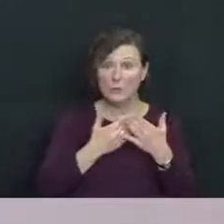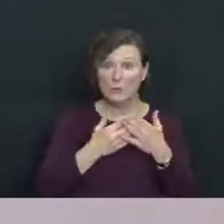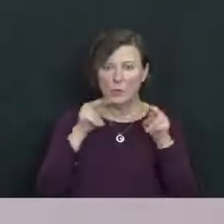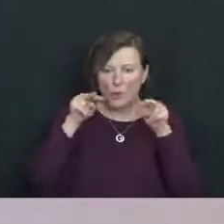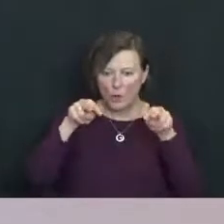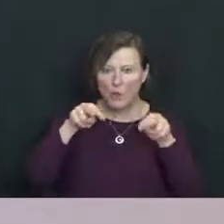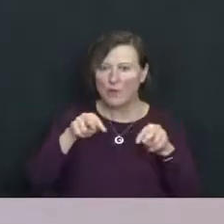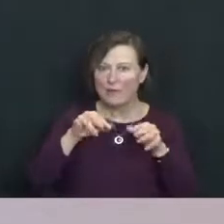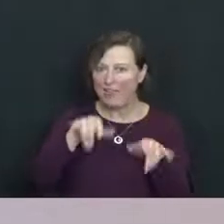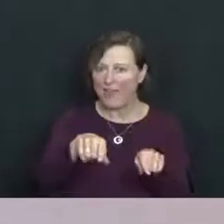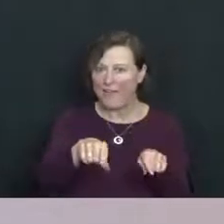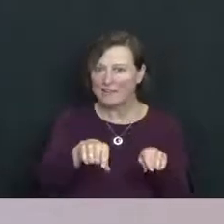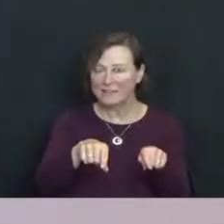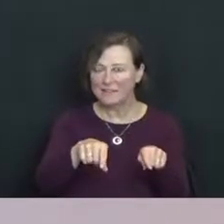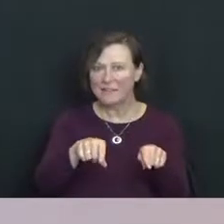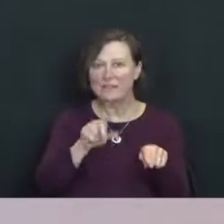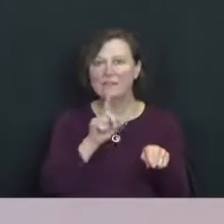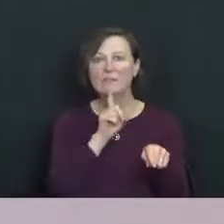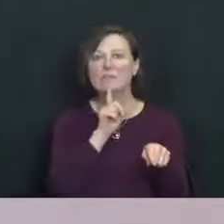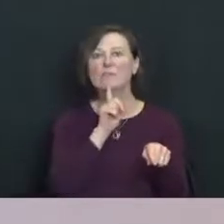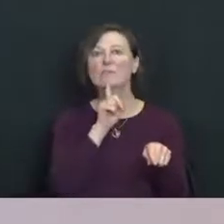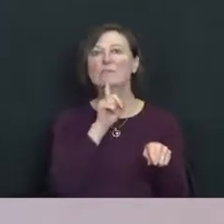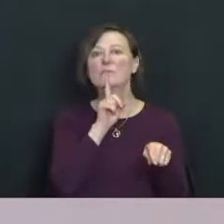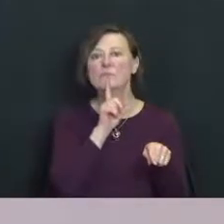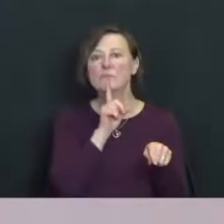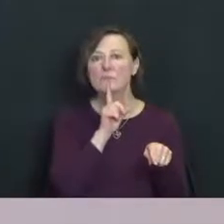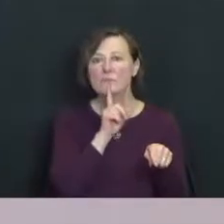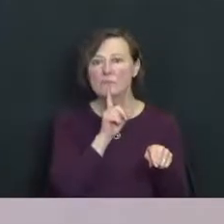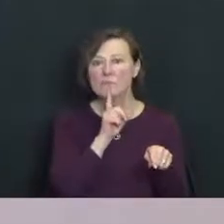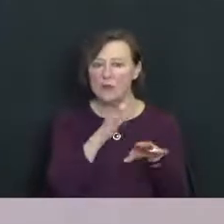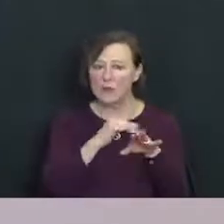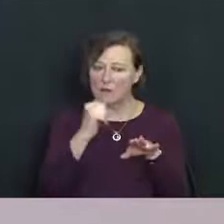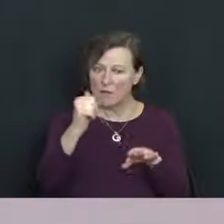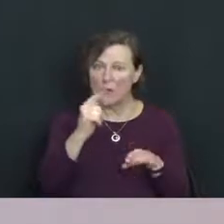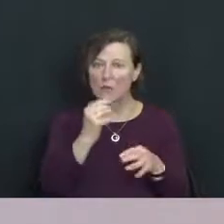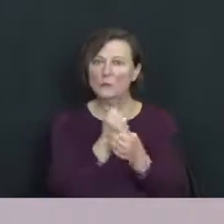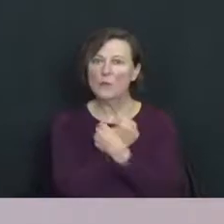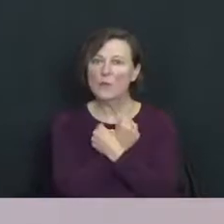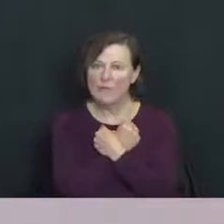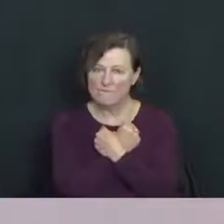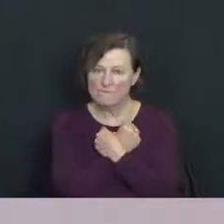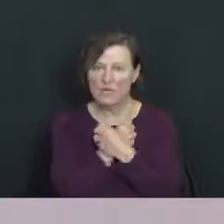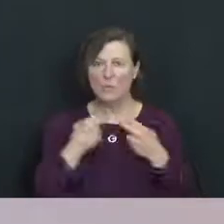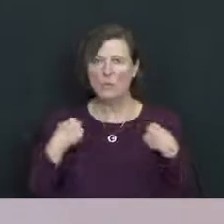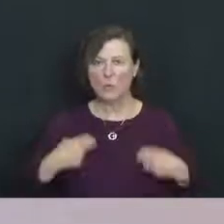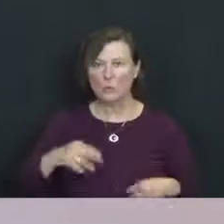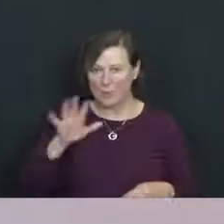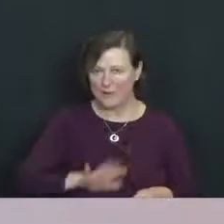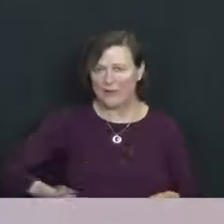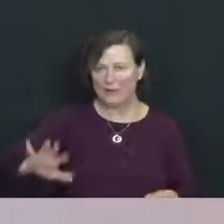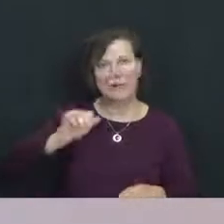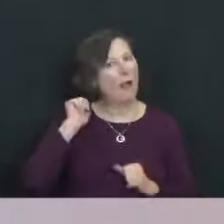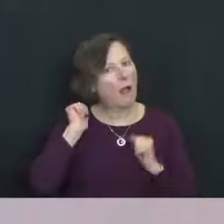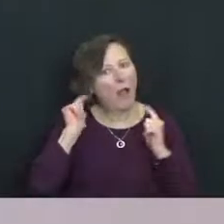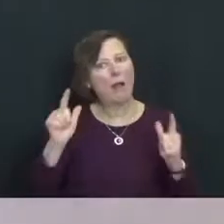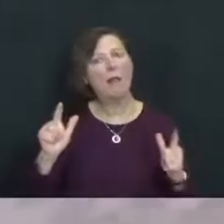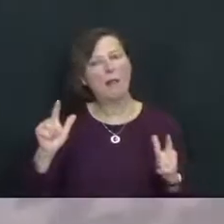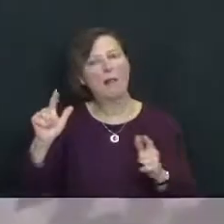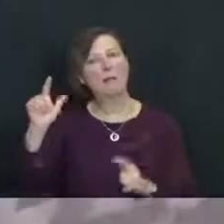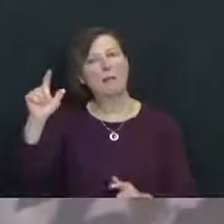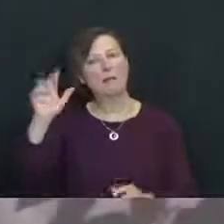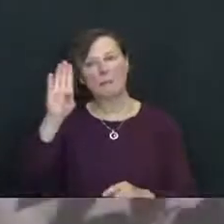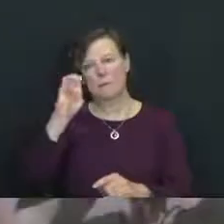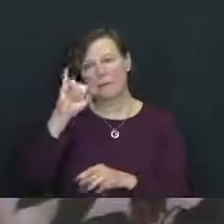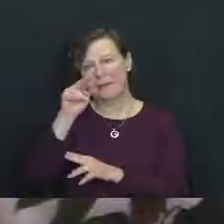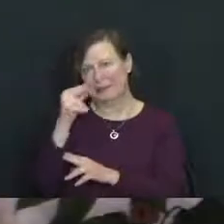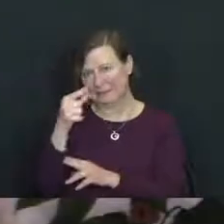that. It's really the call to love humankind, all beings. All